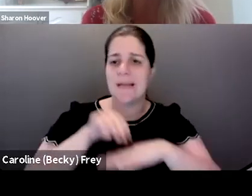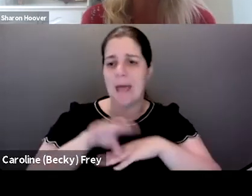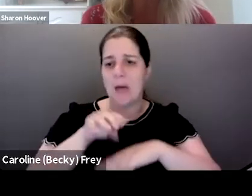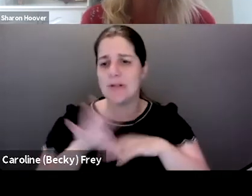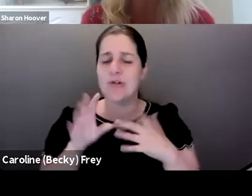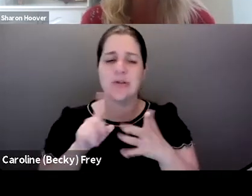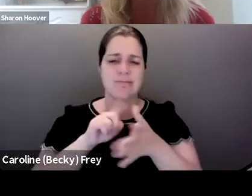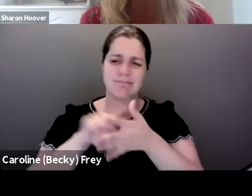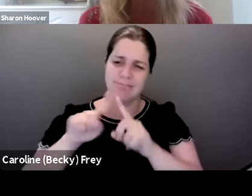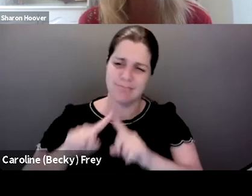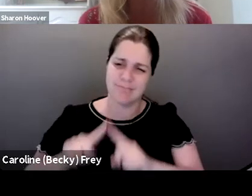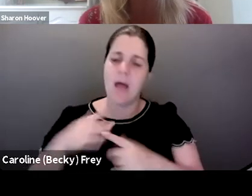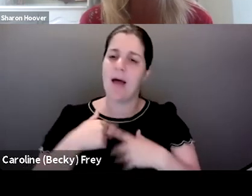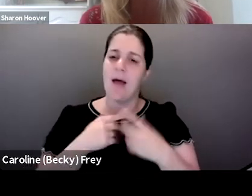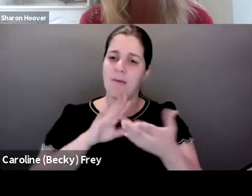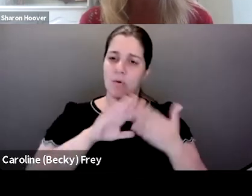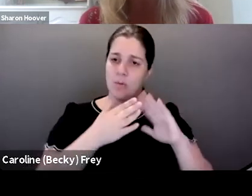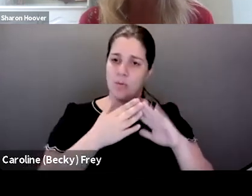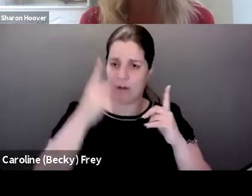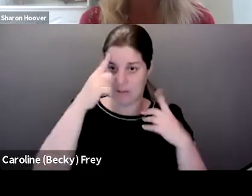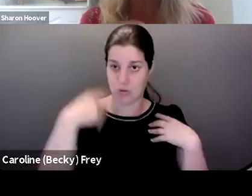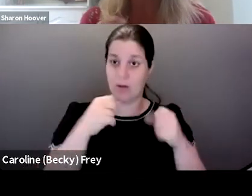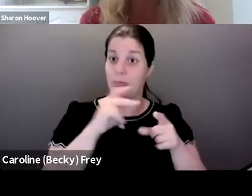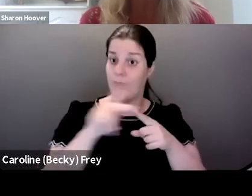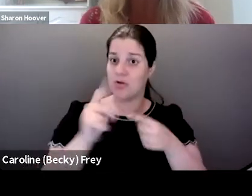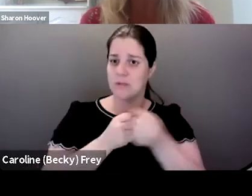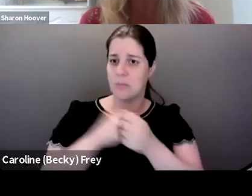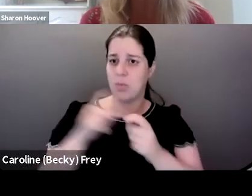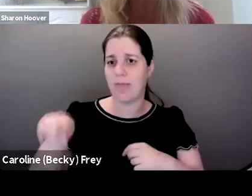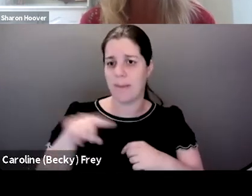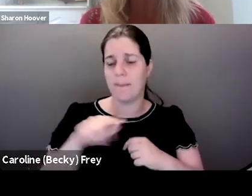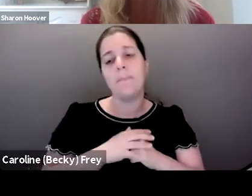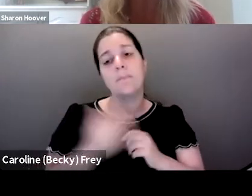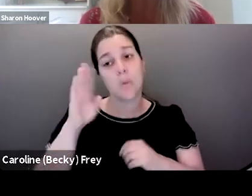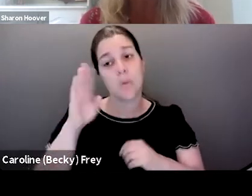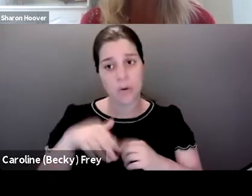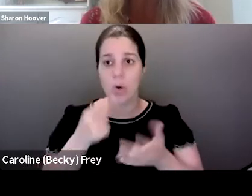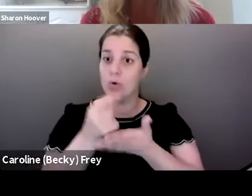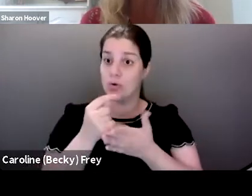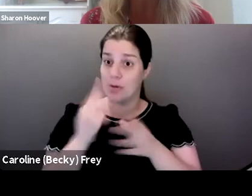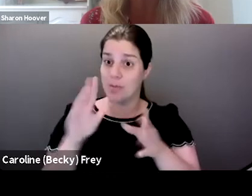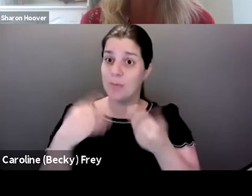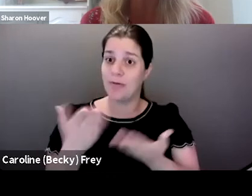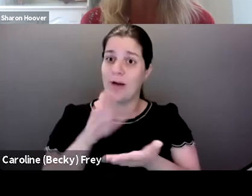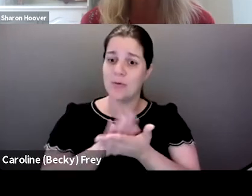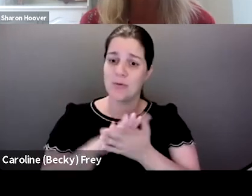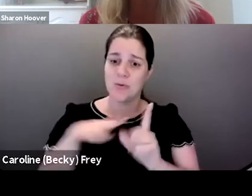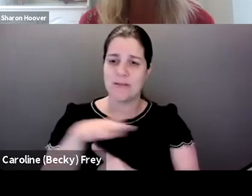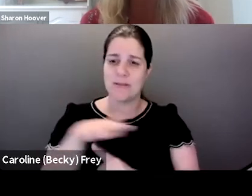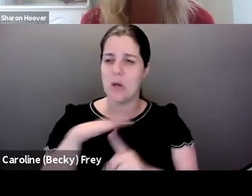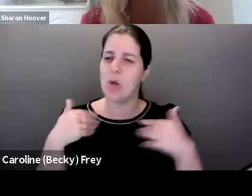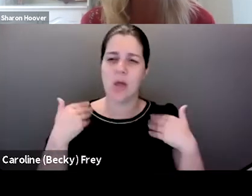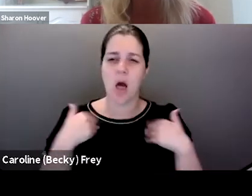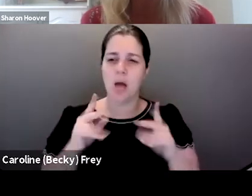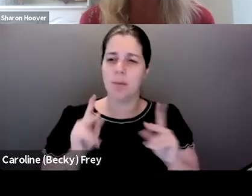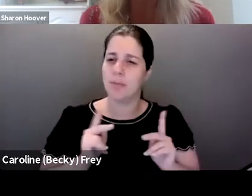meaningfully supported by community mental health professionals. And we know that when treatment is delivered in school settings, young people are far more